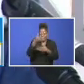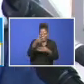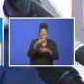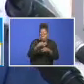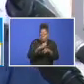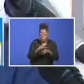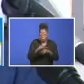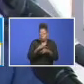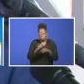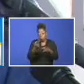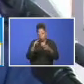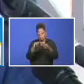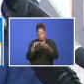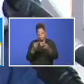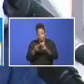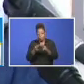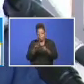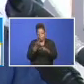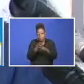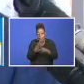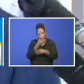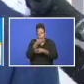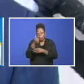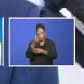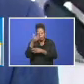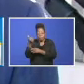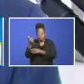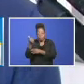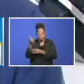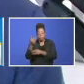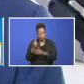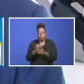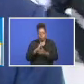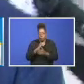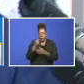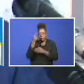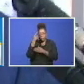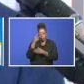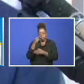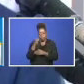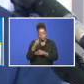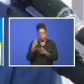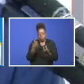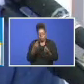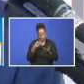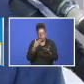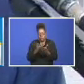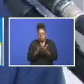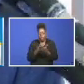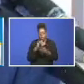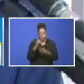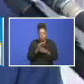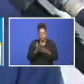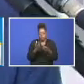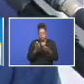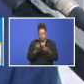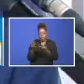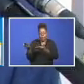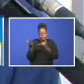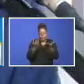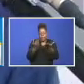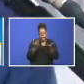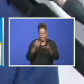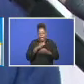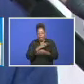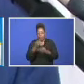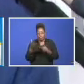or so, the numbers keep getting better. So I think we're doing an excellent job of bringing our tourism back in a safe manner.